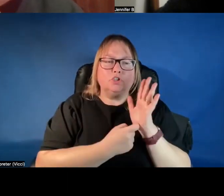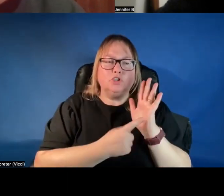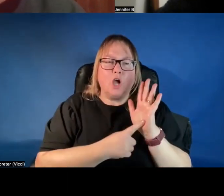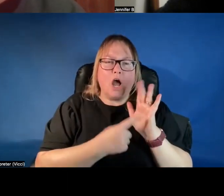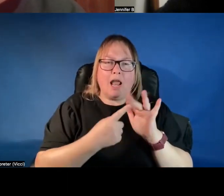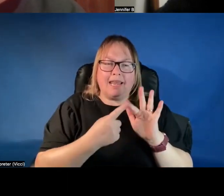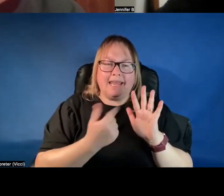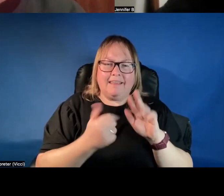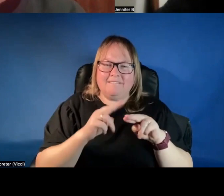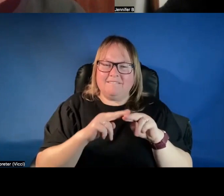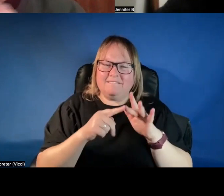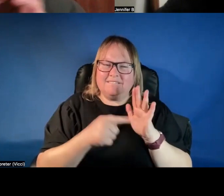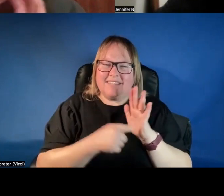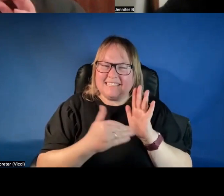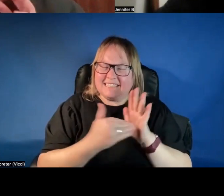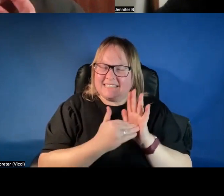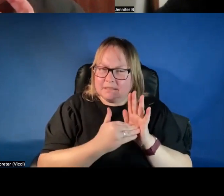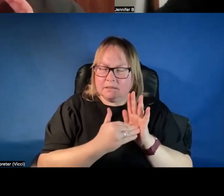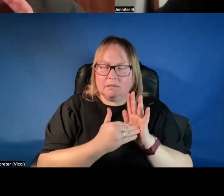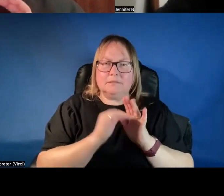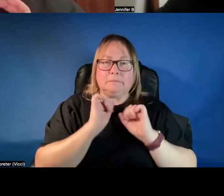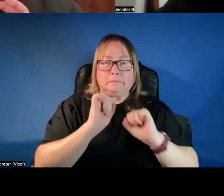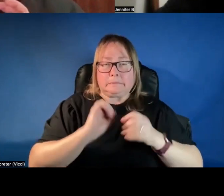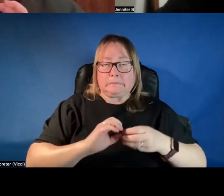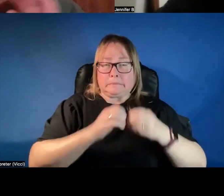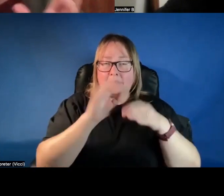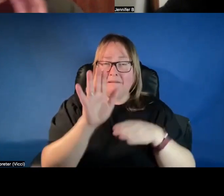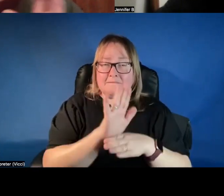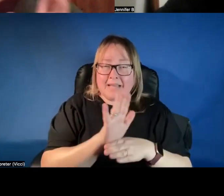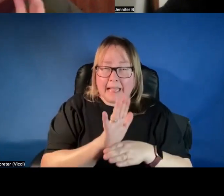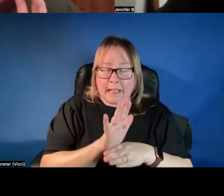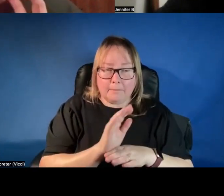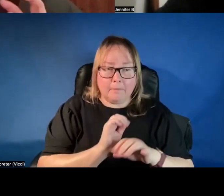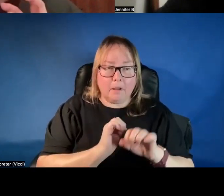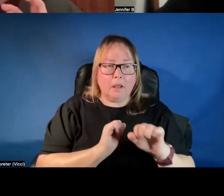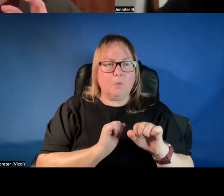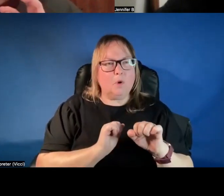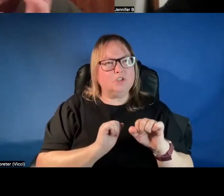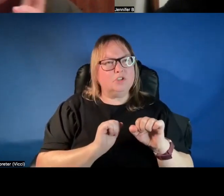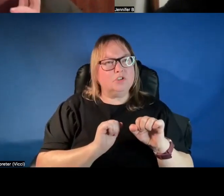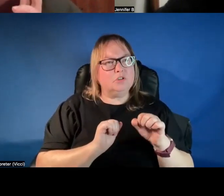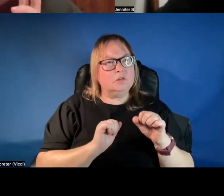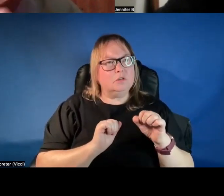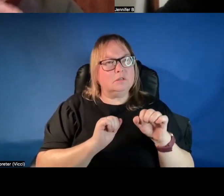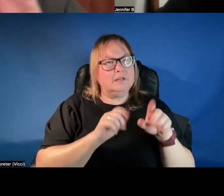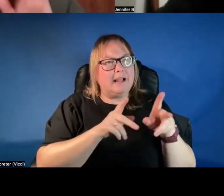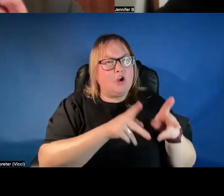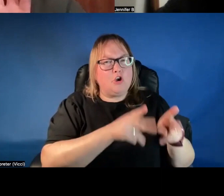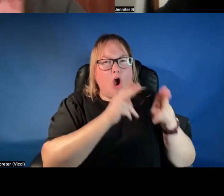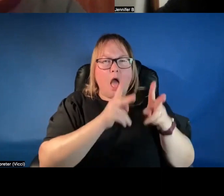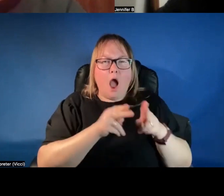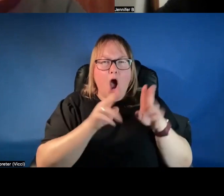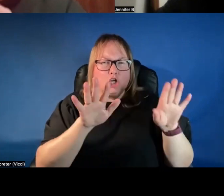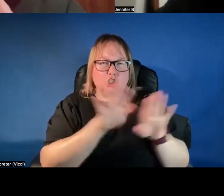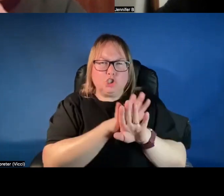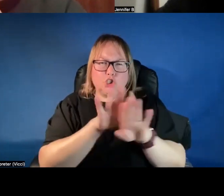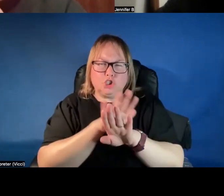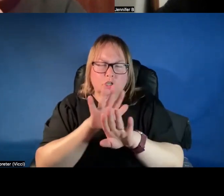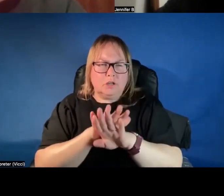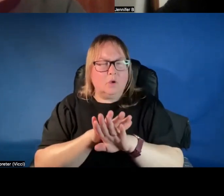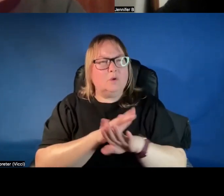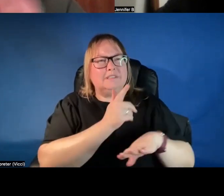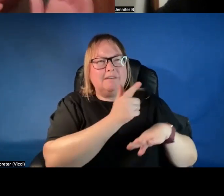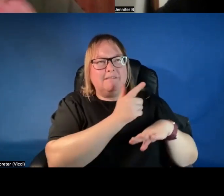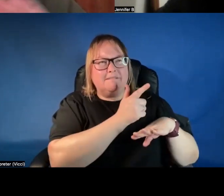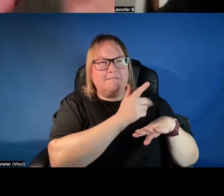made that used a lot of, kind of was a collage film that had a narrative and a story, but used